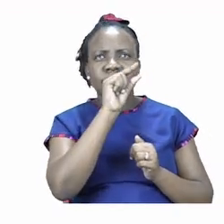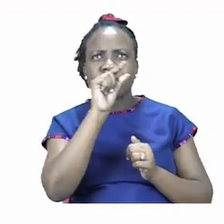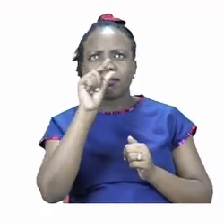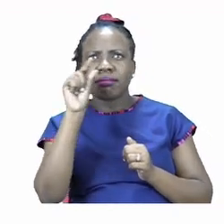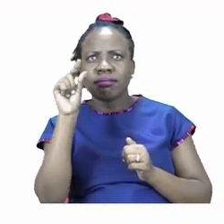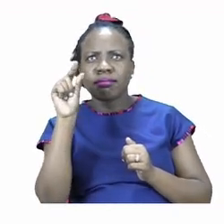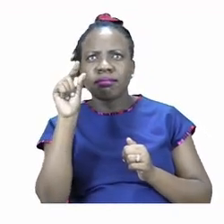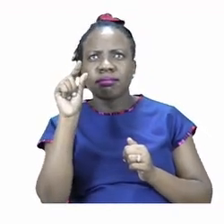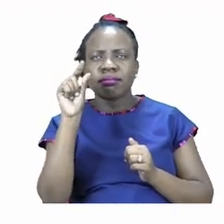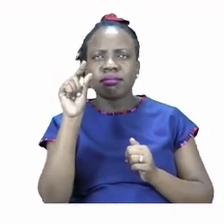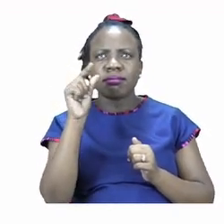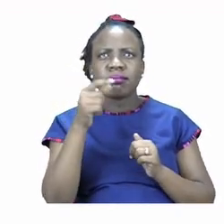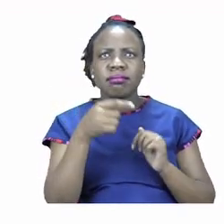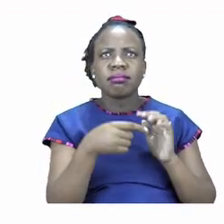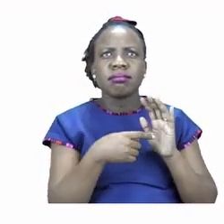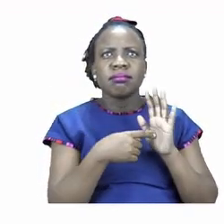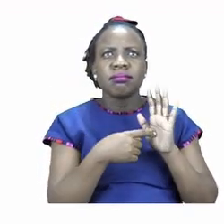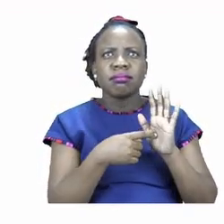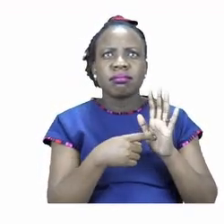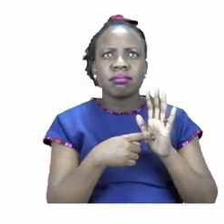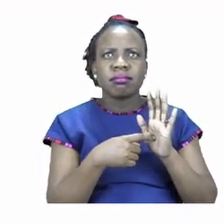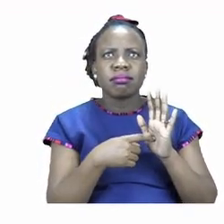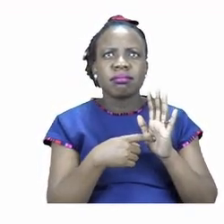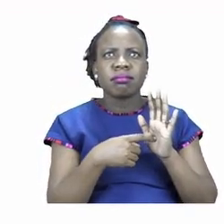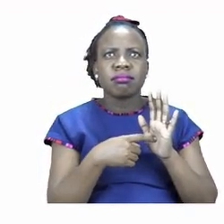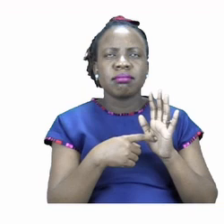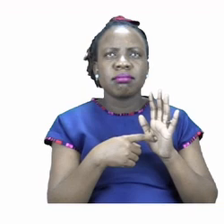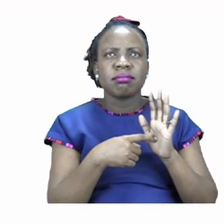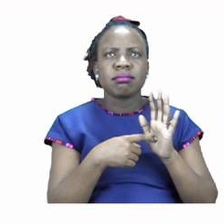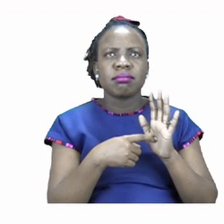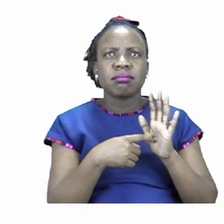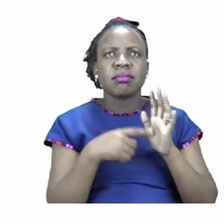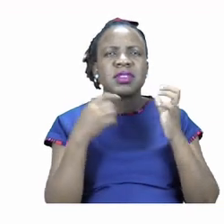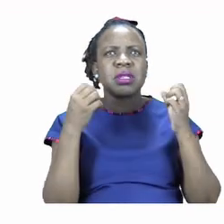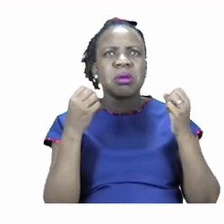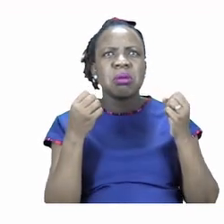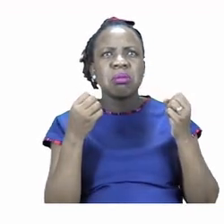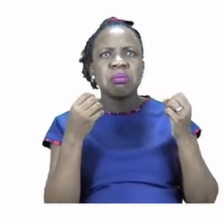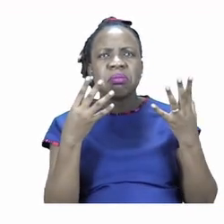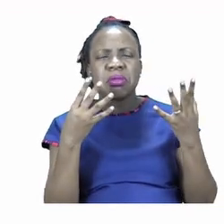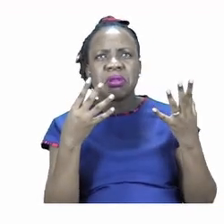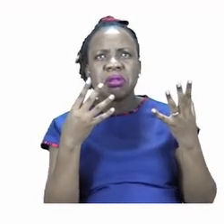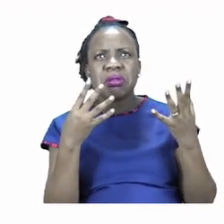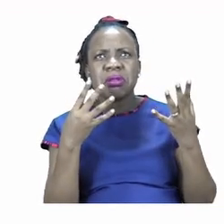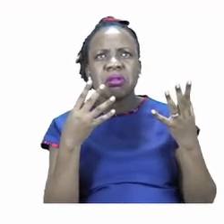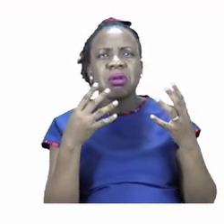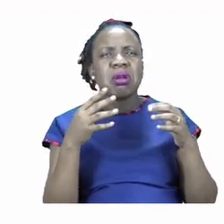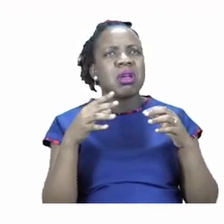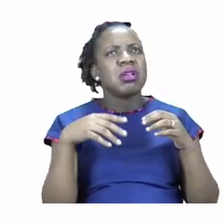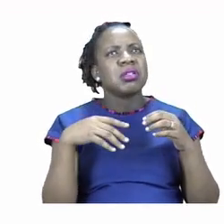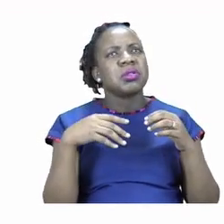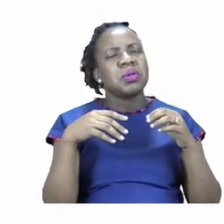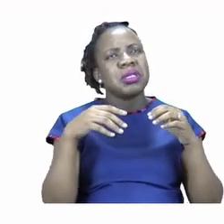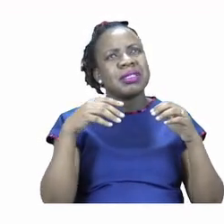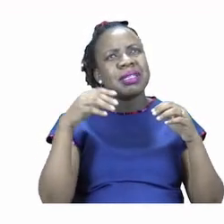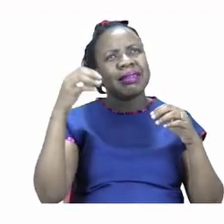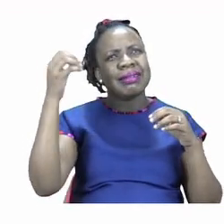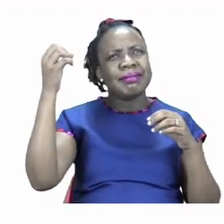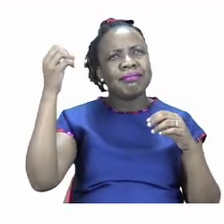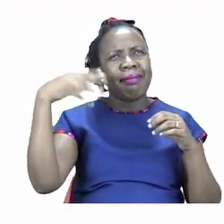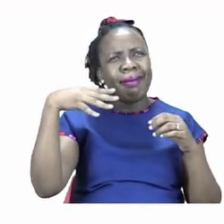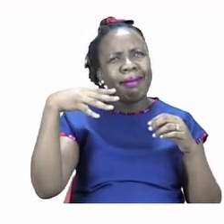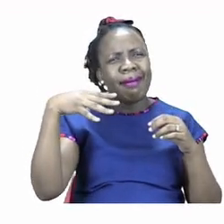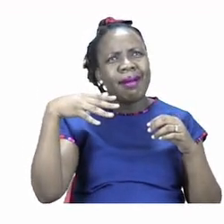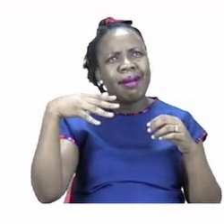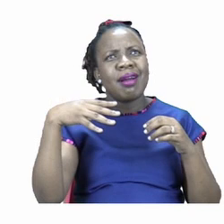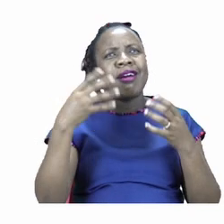days when it was sunny, cloudy, rainy, windy, or stormy in a month. It's